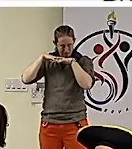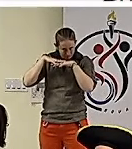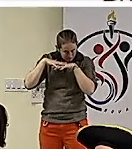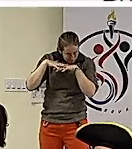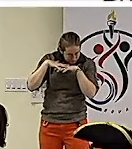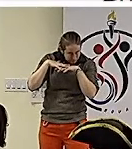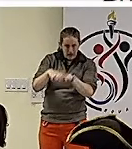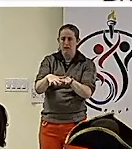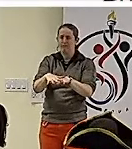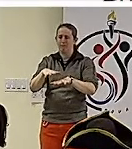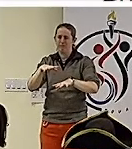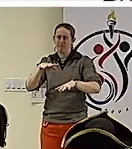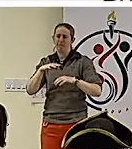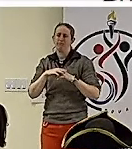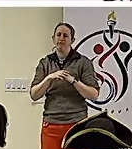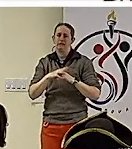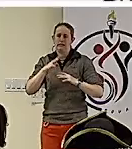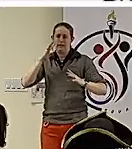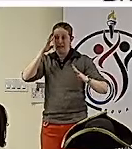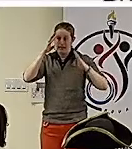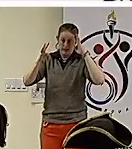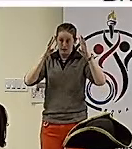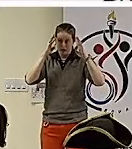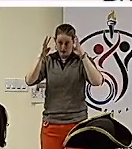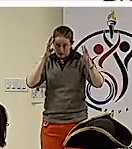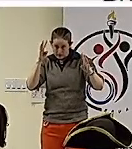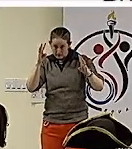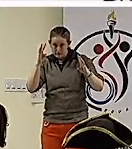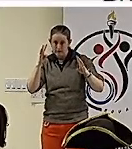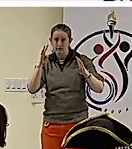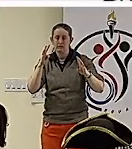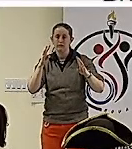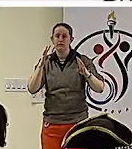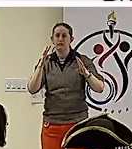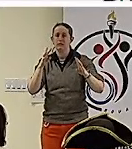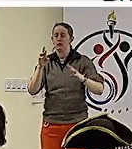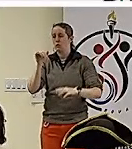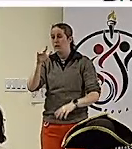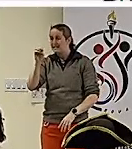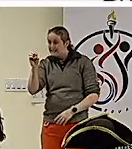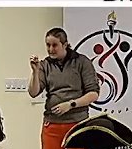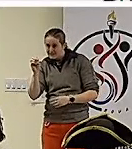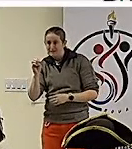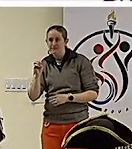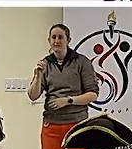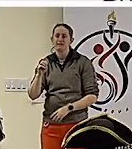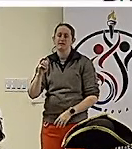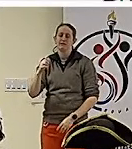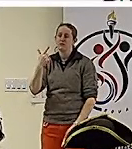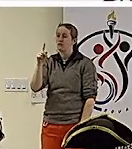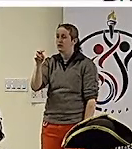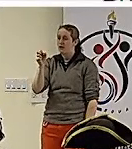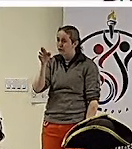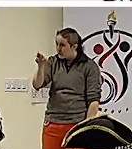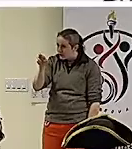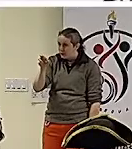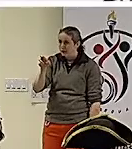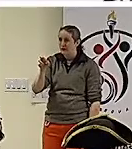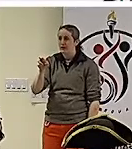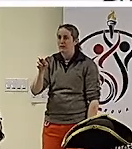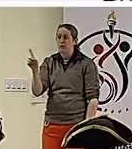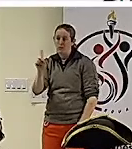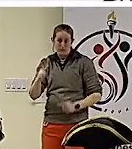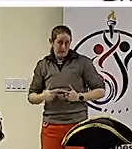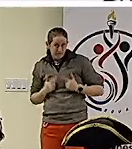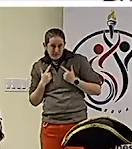indigeneity, I knew I was going to trip over that word, with race, gender, with geography, and